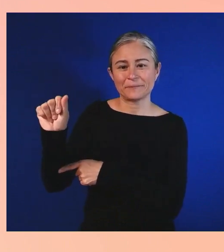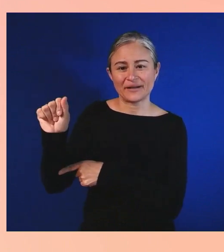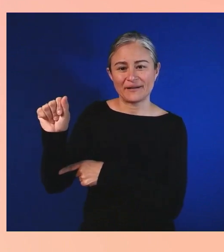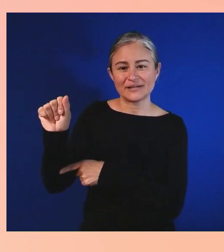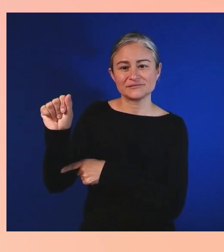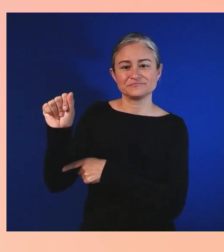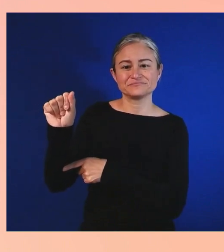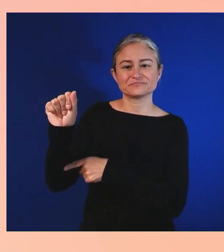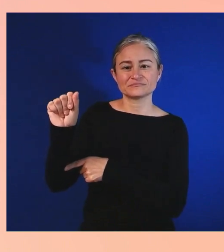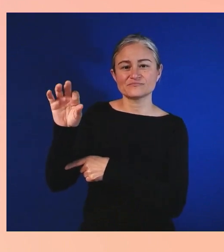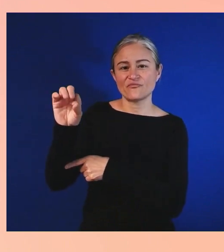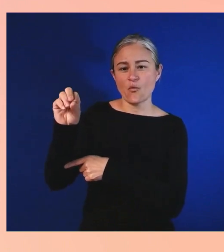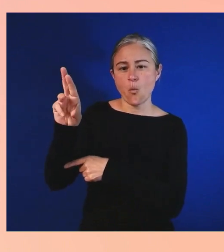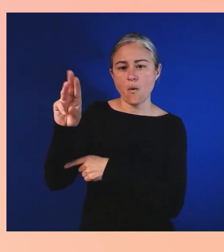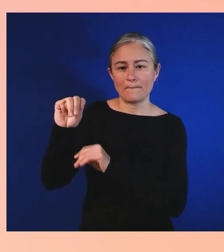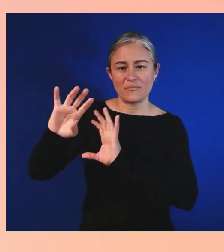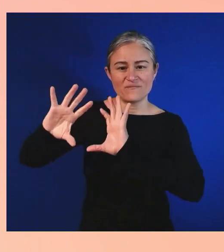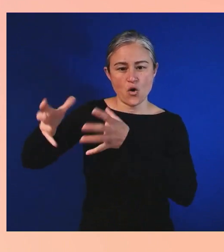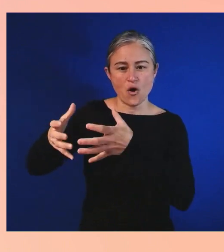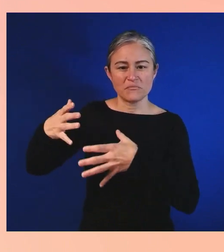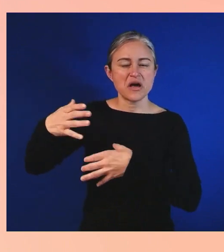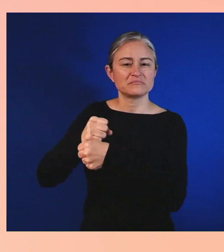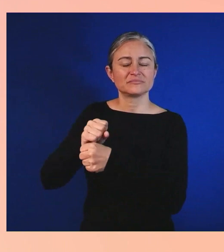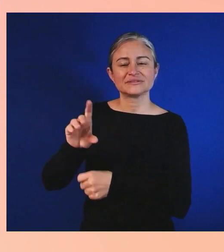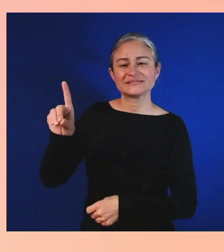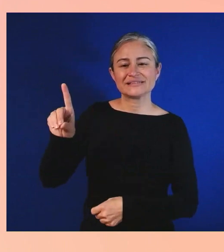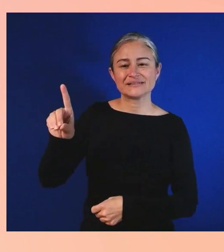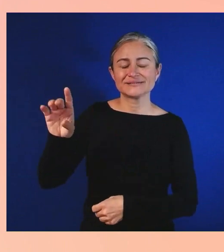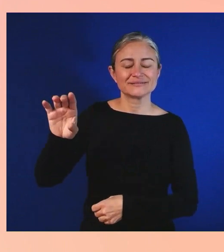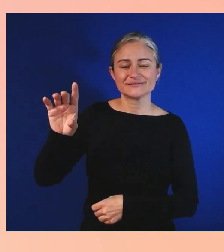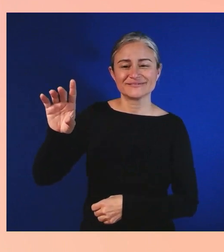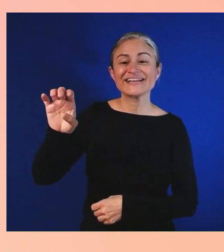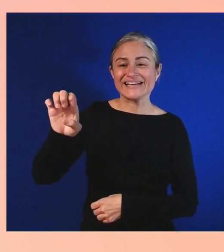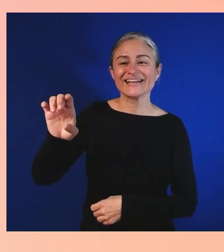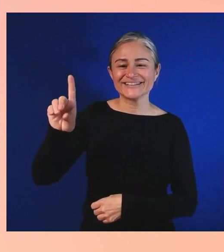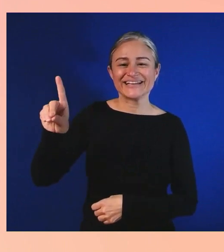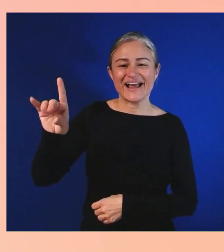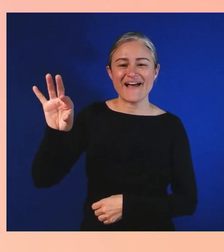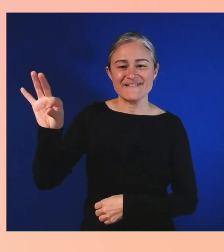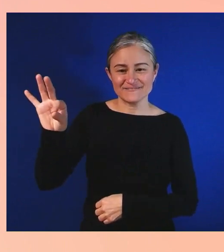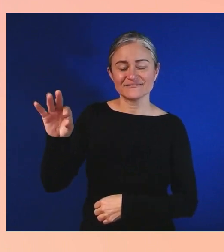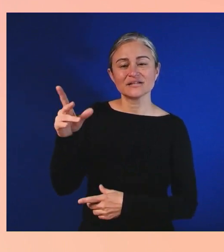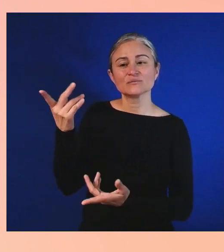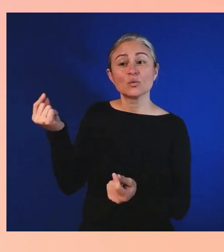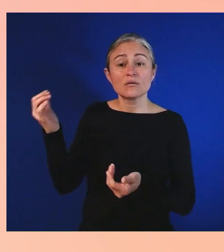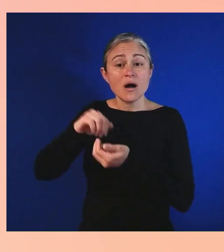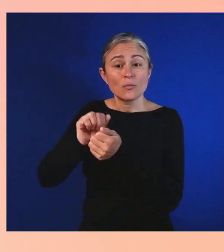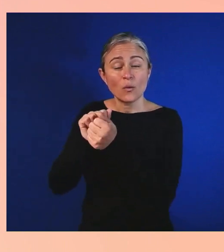brings together the European disability movement. So those European